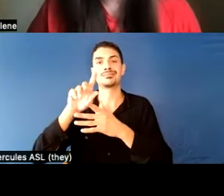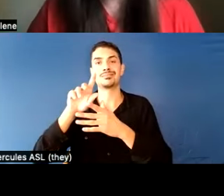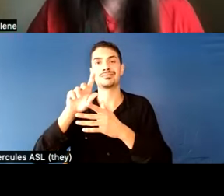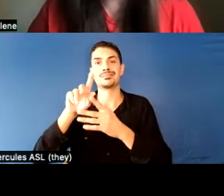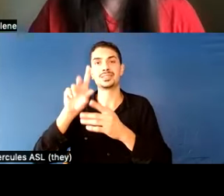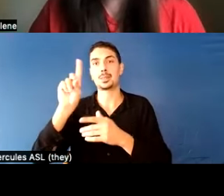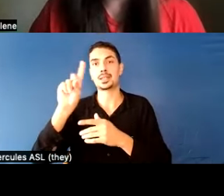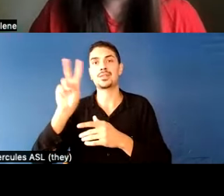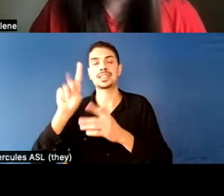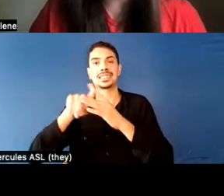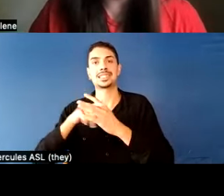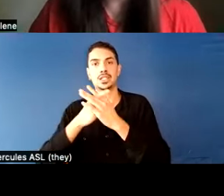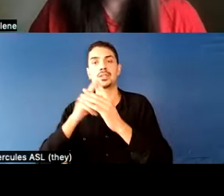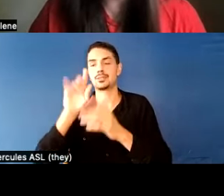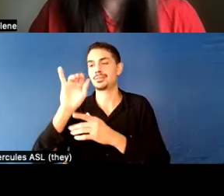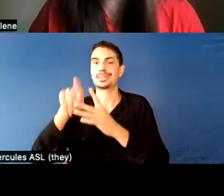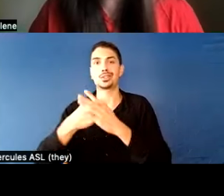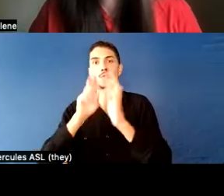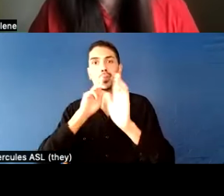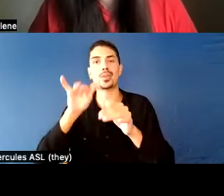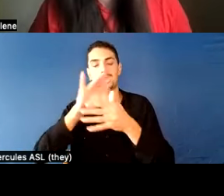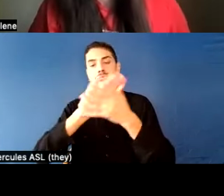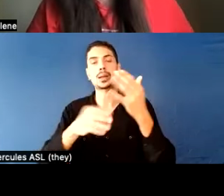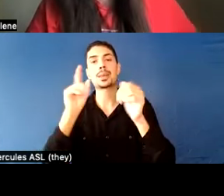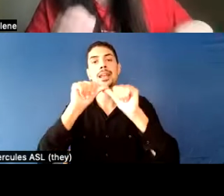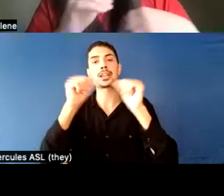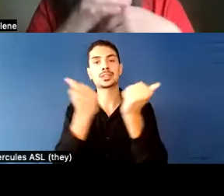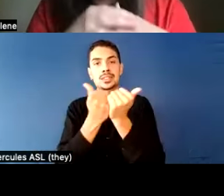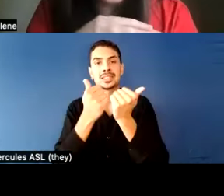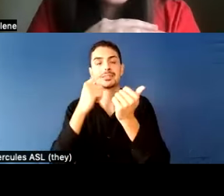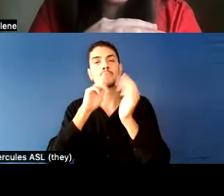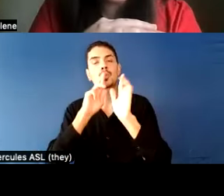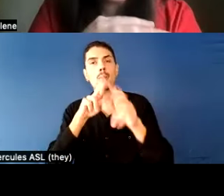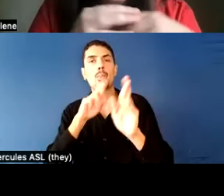that within dual or multi-service agencies, sexual assault is often